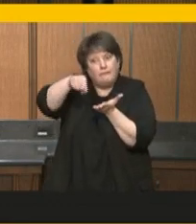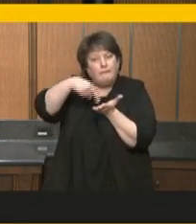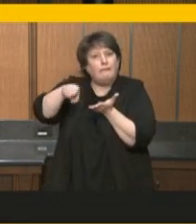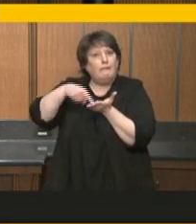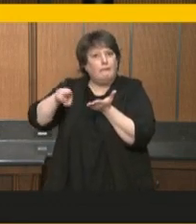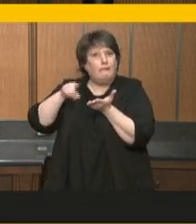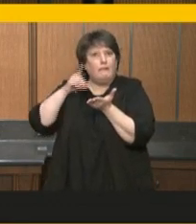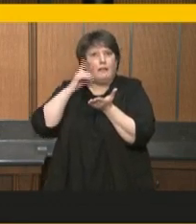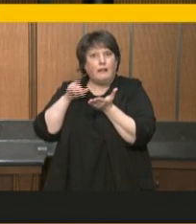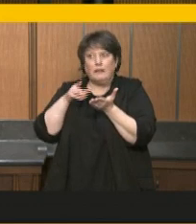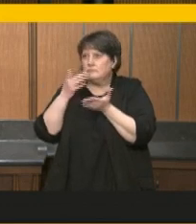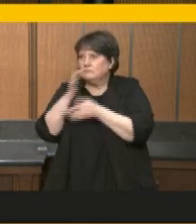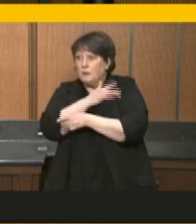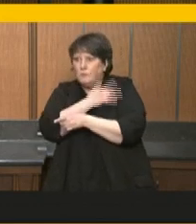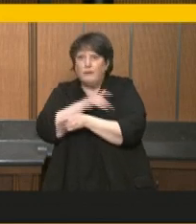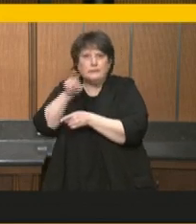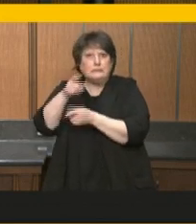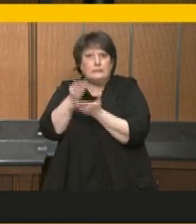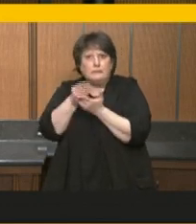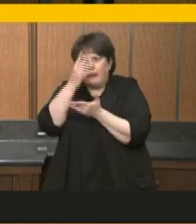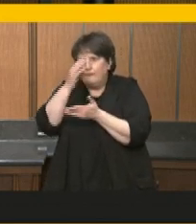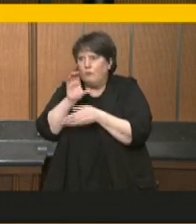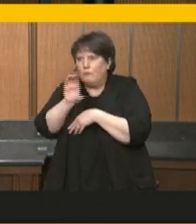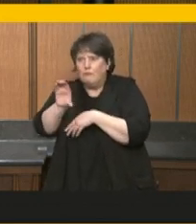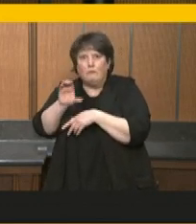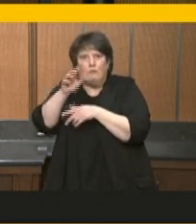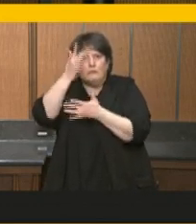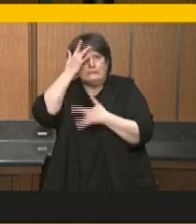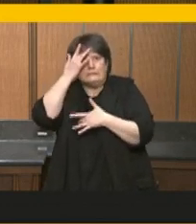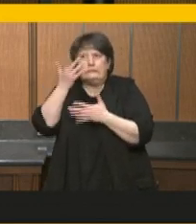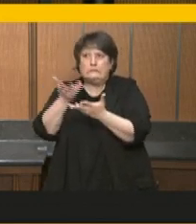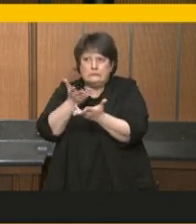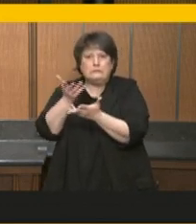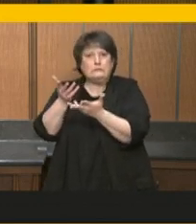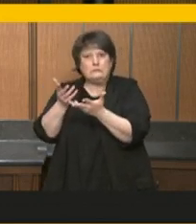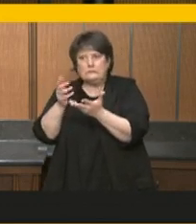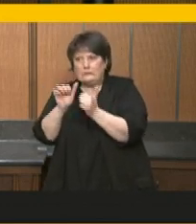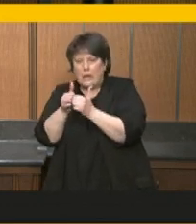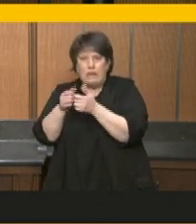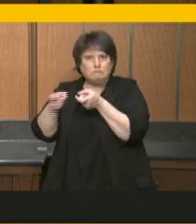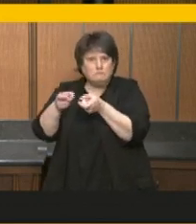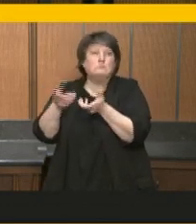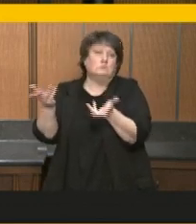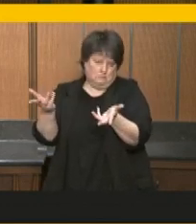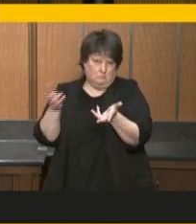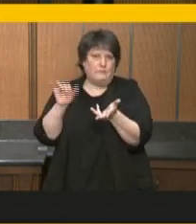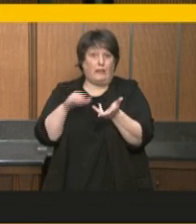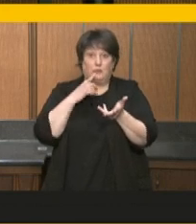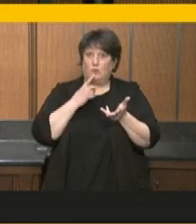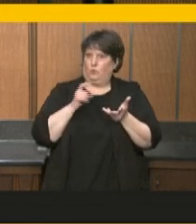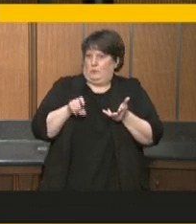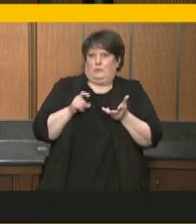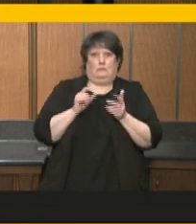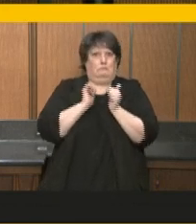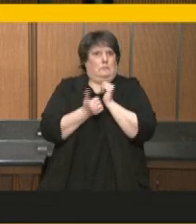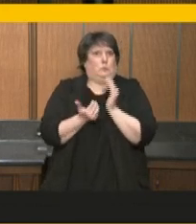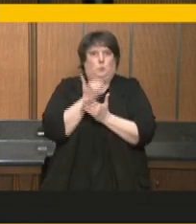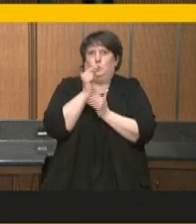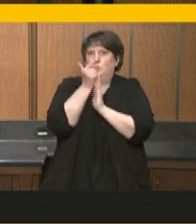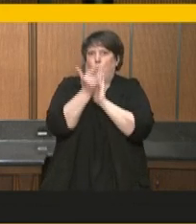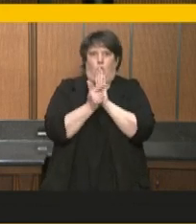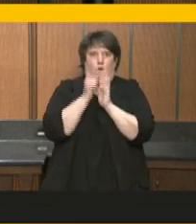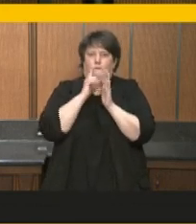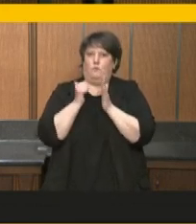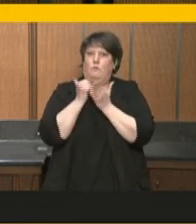pandemic. We did a lot last week, but there is still more to do. New laws are required to help all